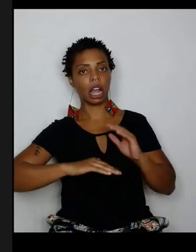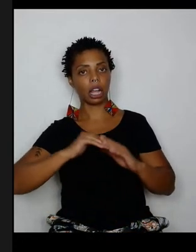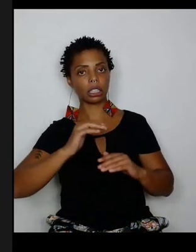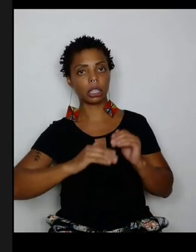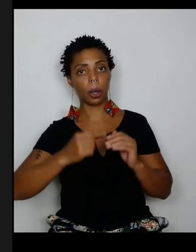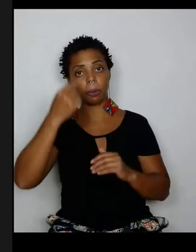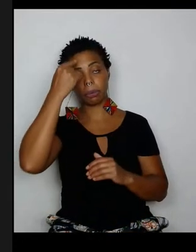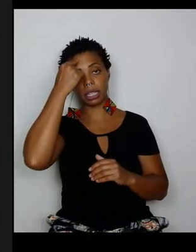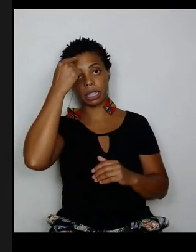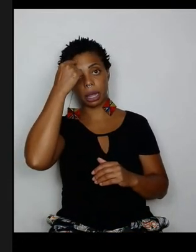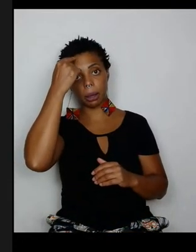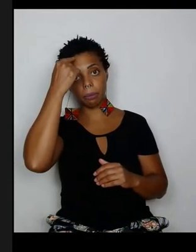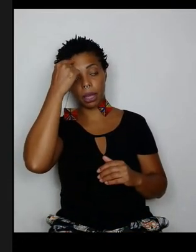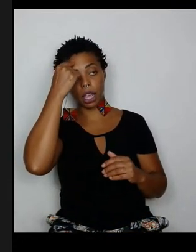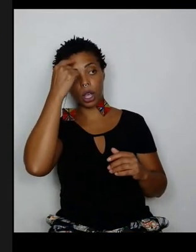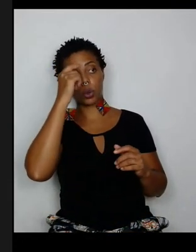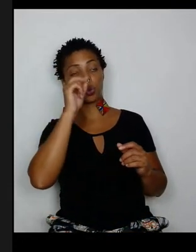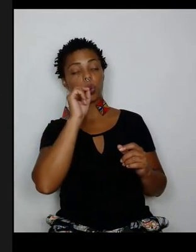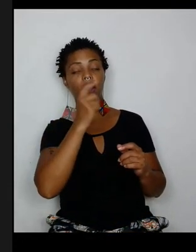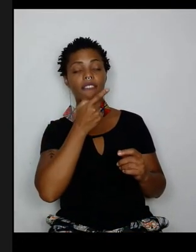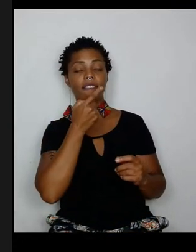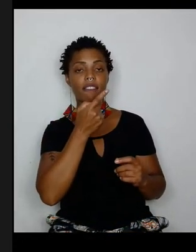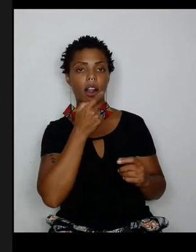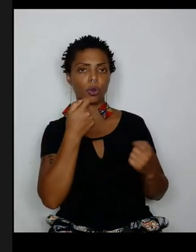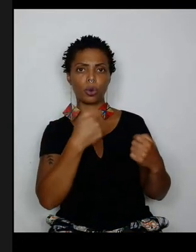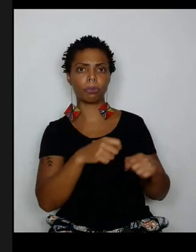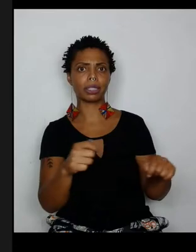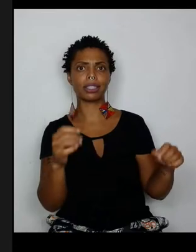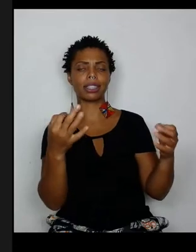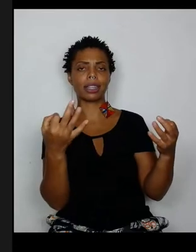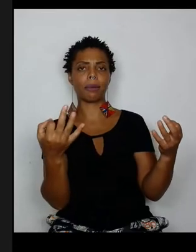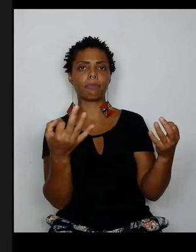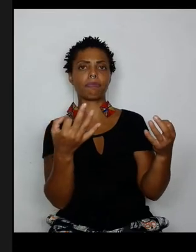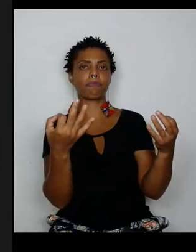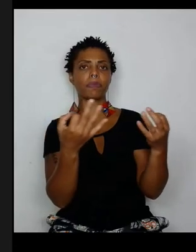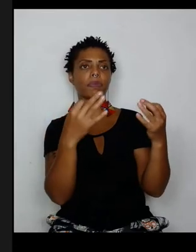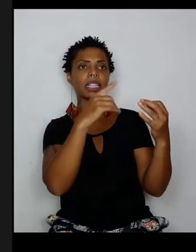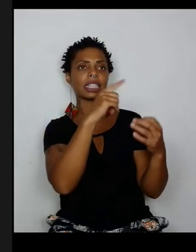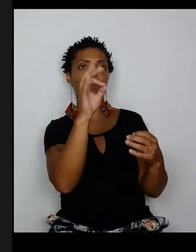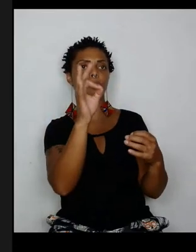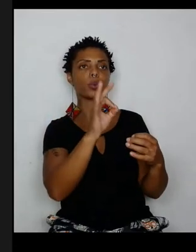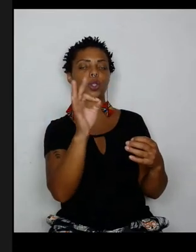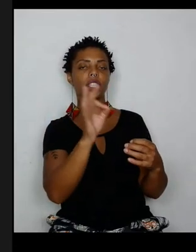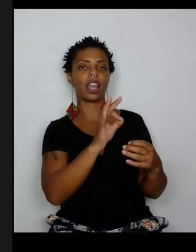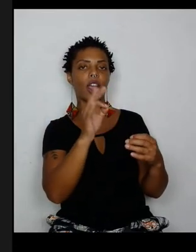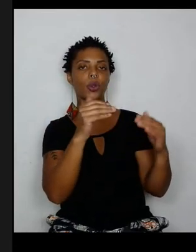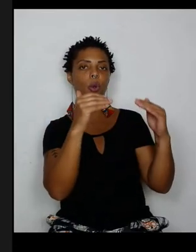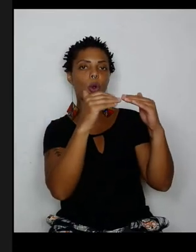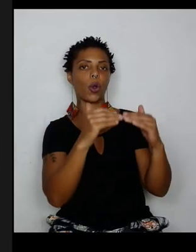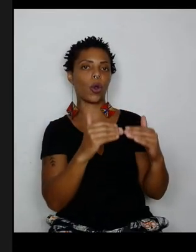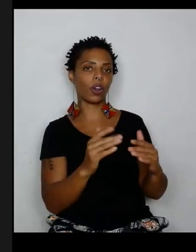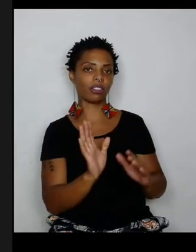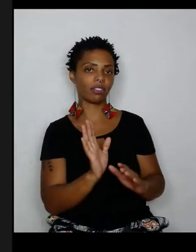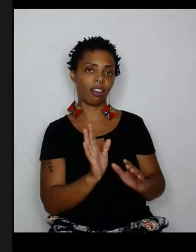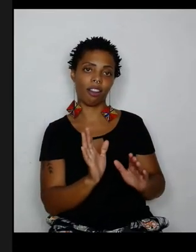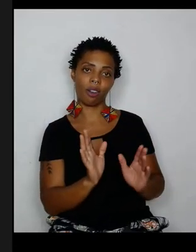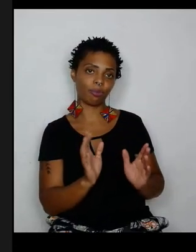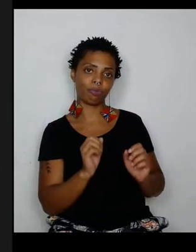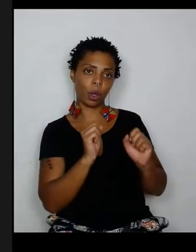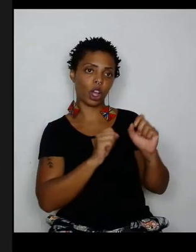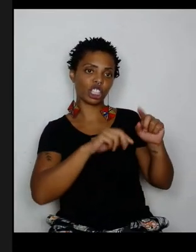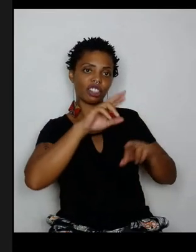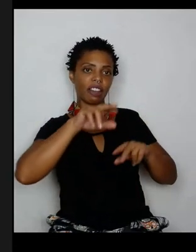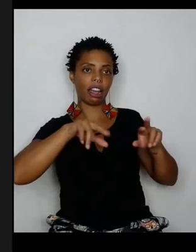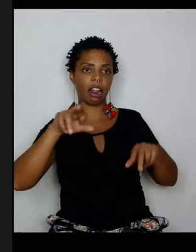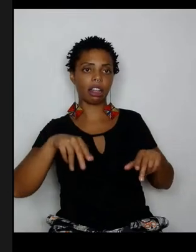suggested that the problem of recall wagner is analogous you know uh richard wadner is not a